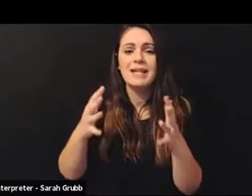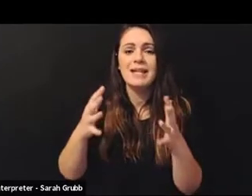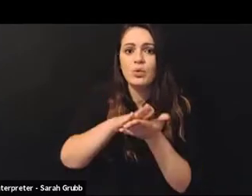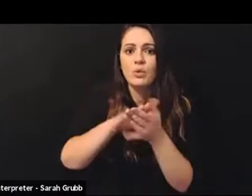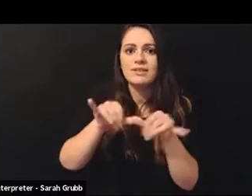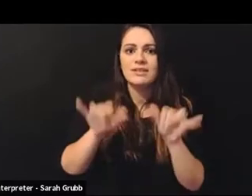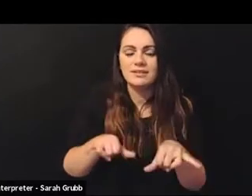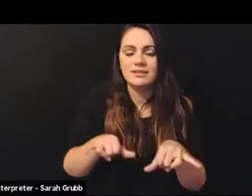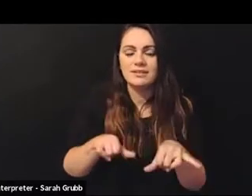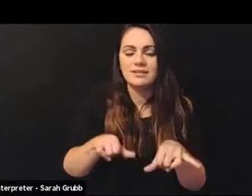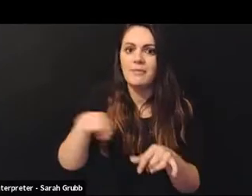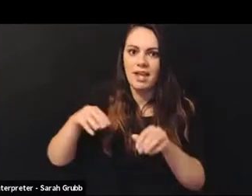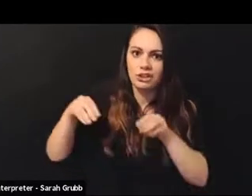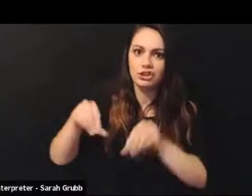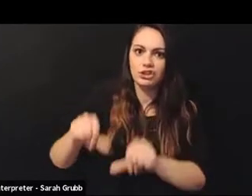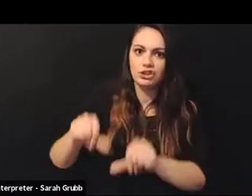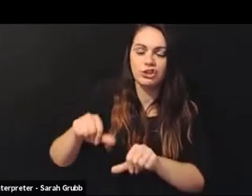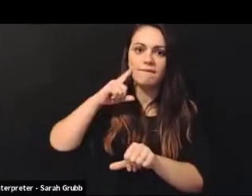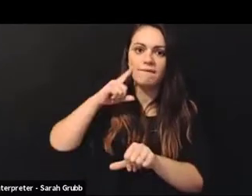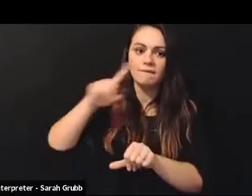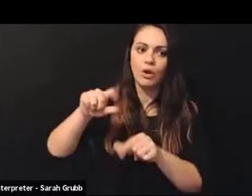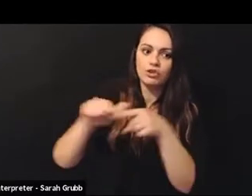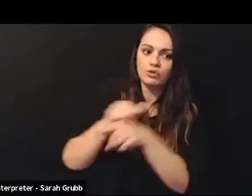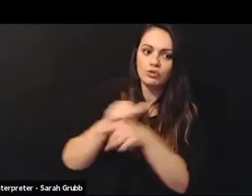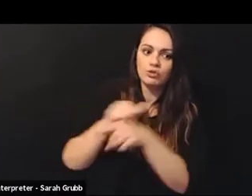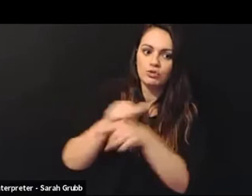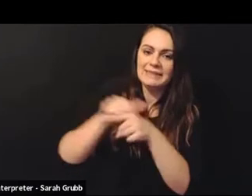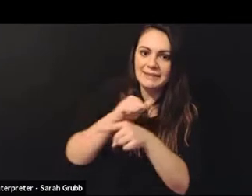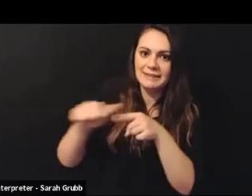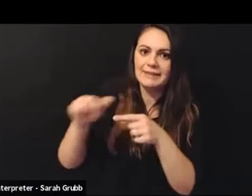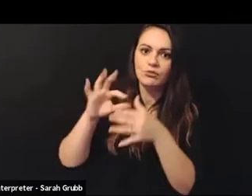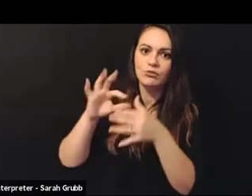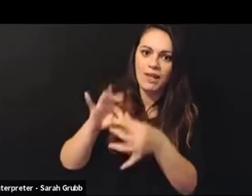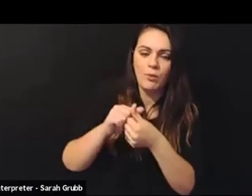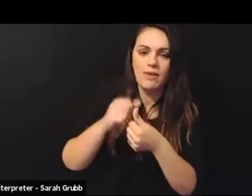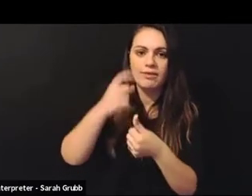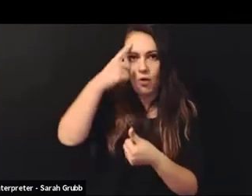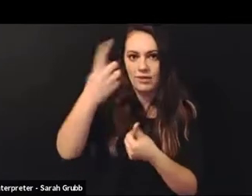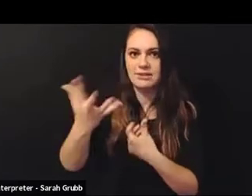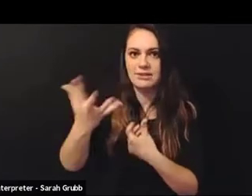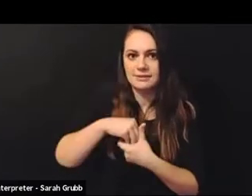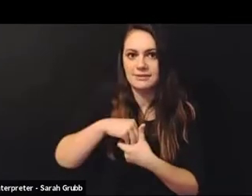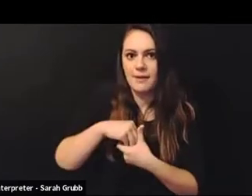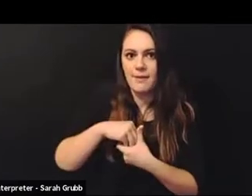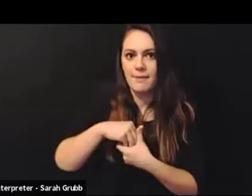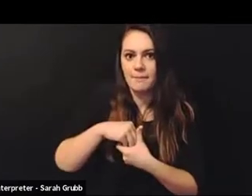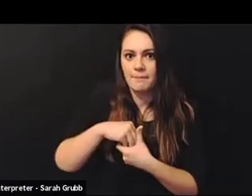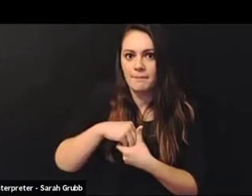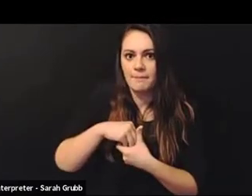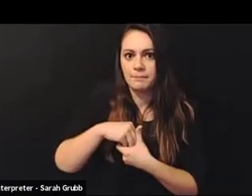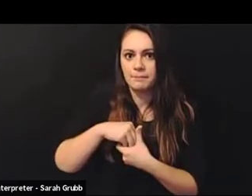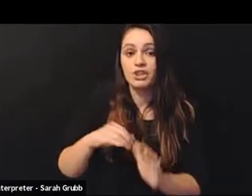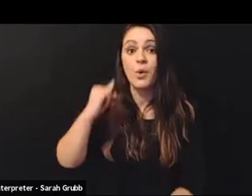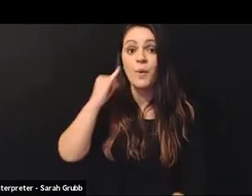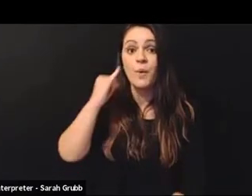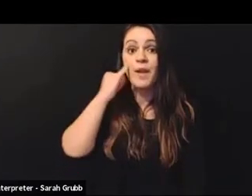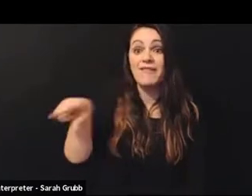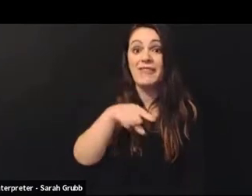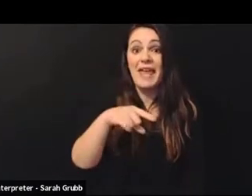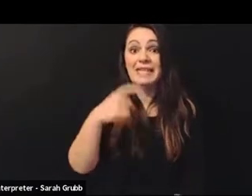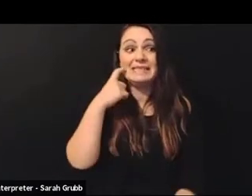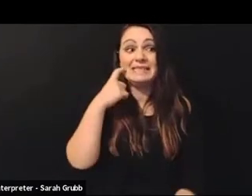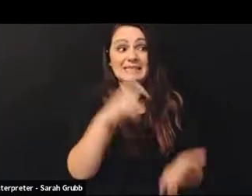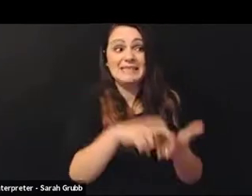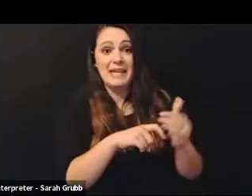staff, getting materials and services that are very specific to autism. So if they see a kid who looks like he has autism,